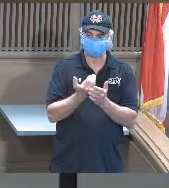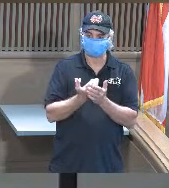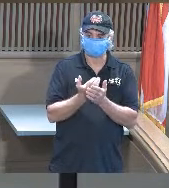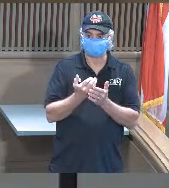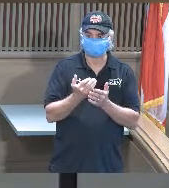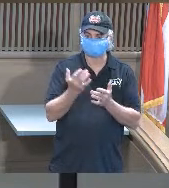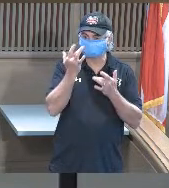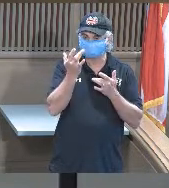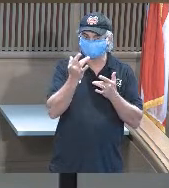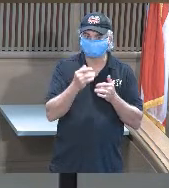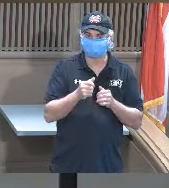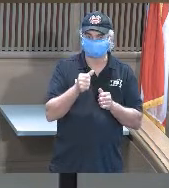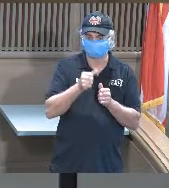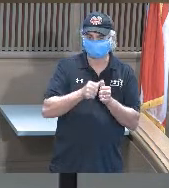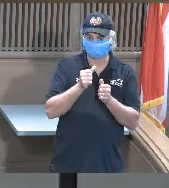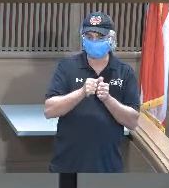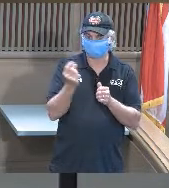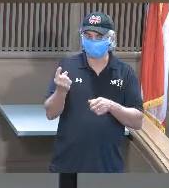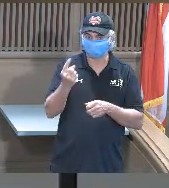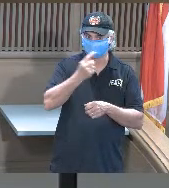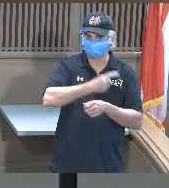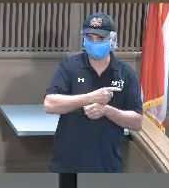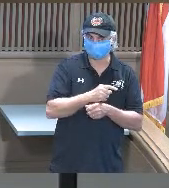in Dougherty County every day.